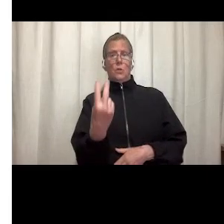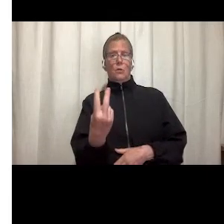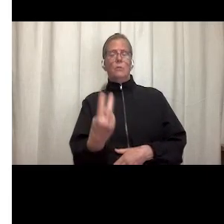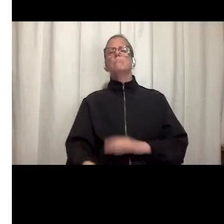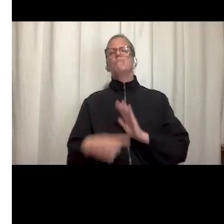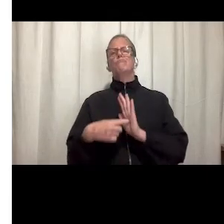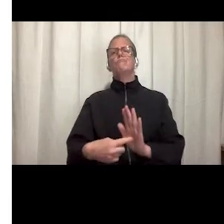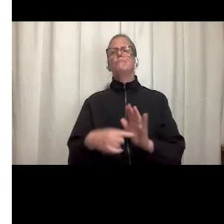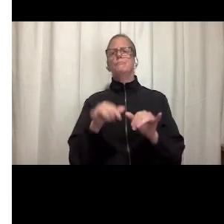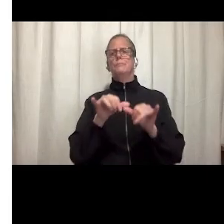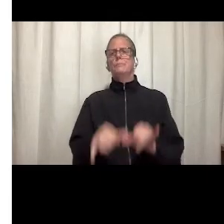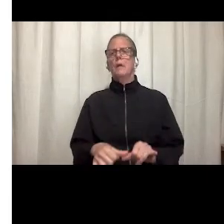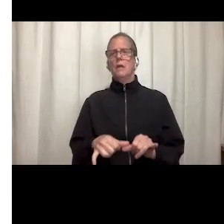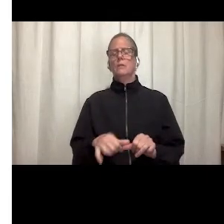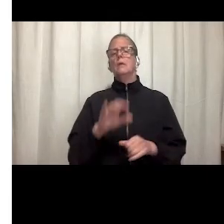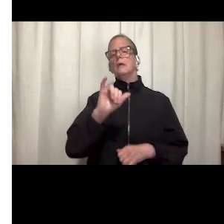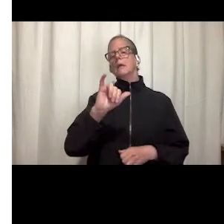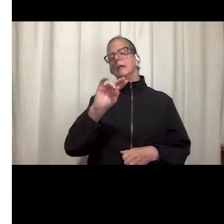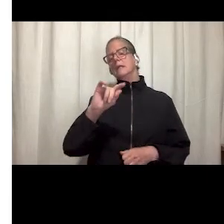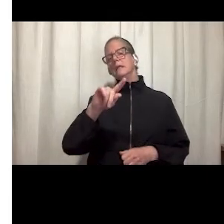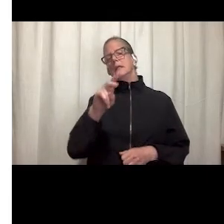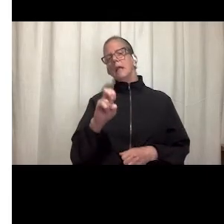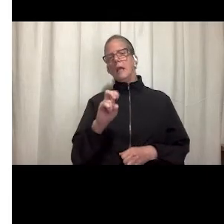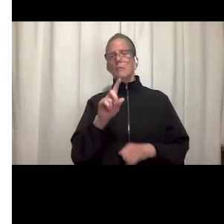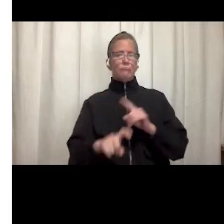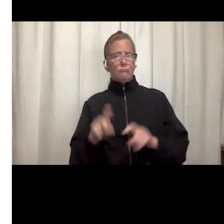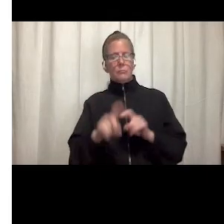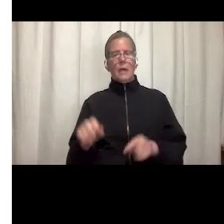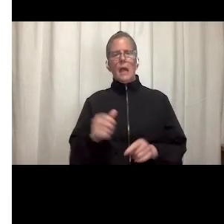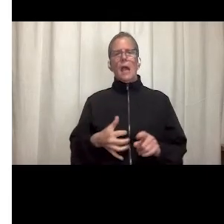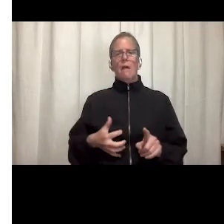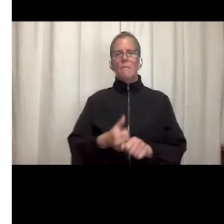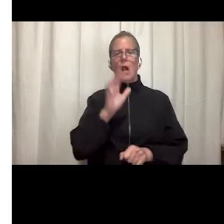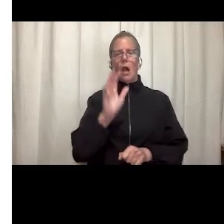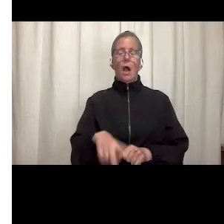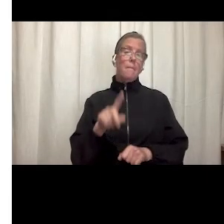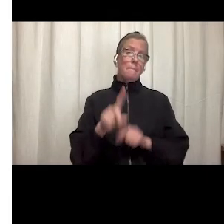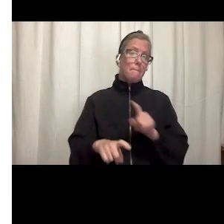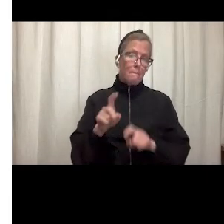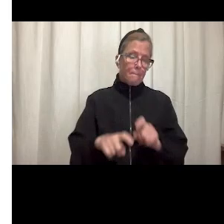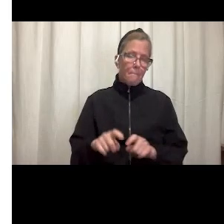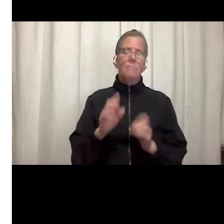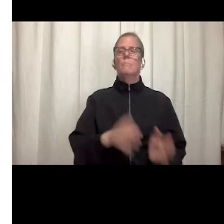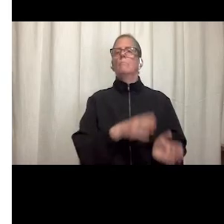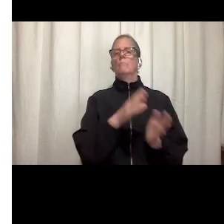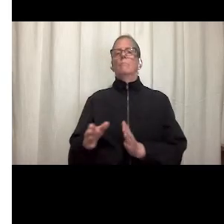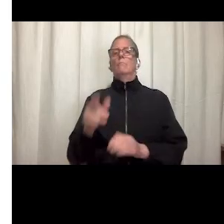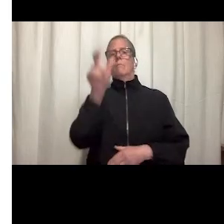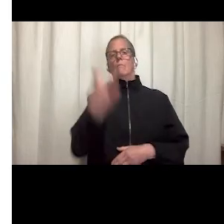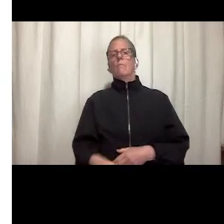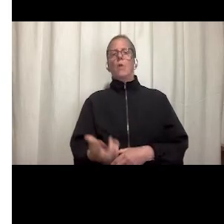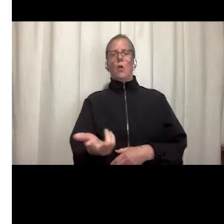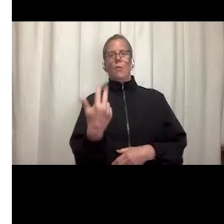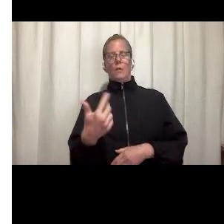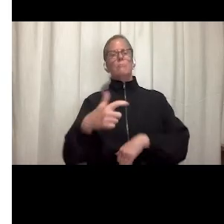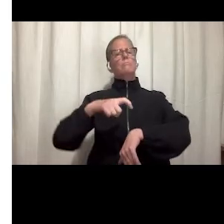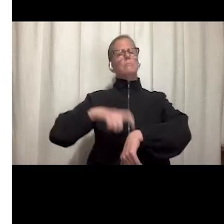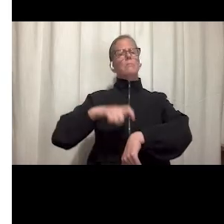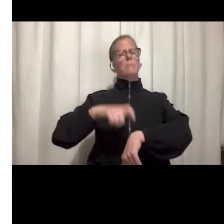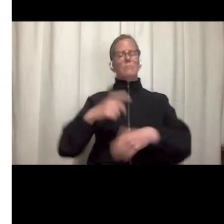measure, intake survey, and follow-up survey. In column 3, it states the time